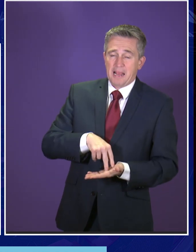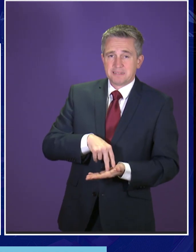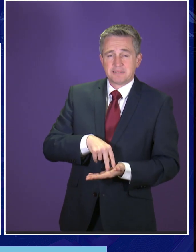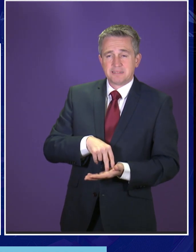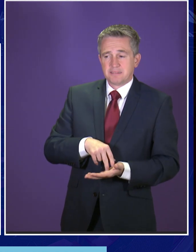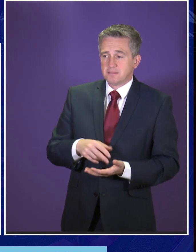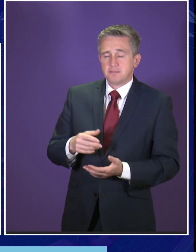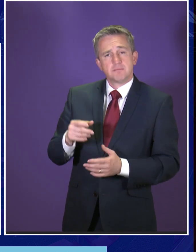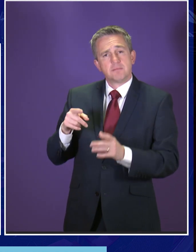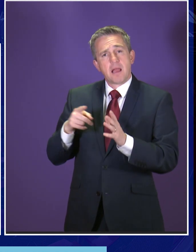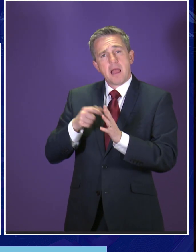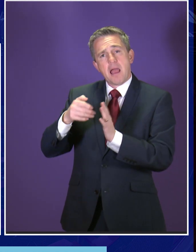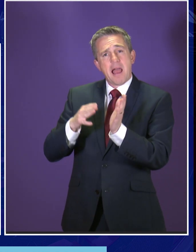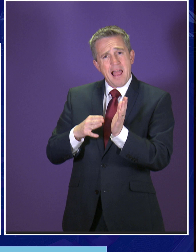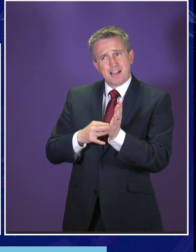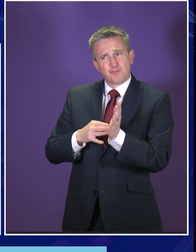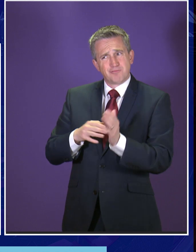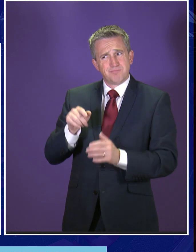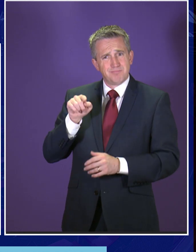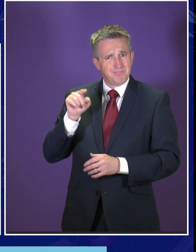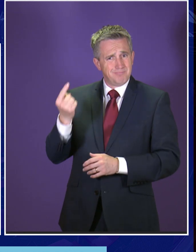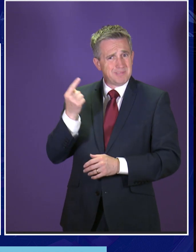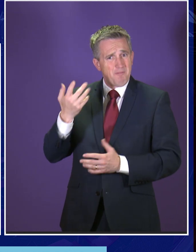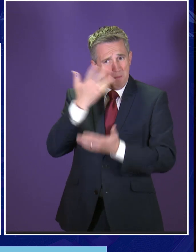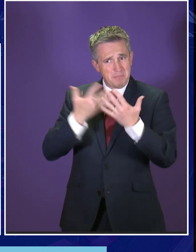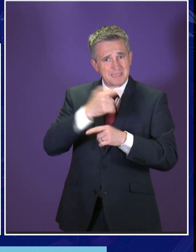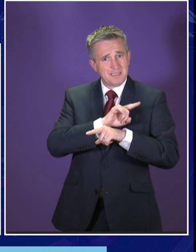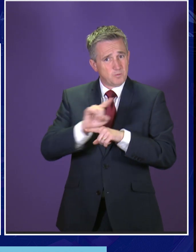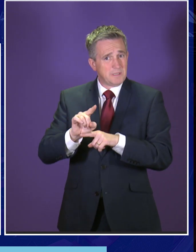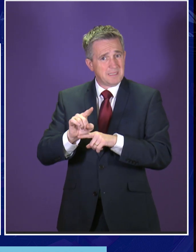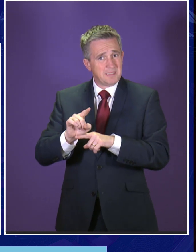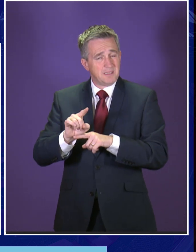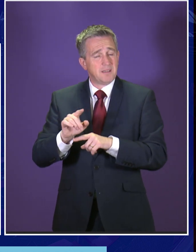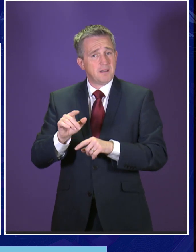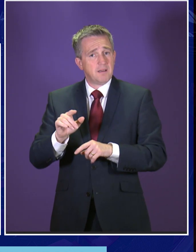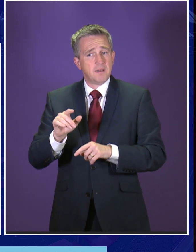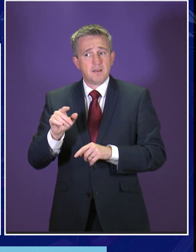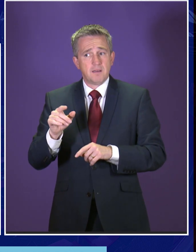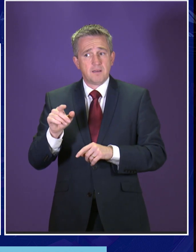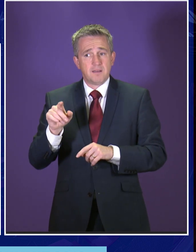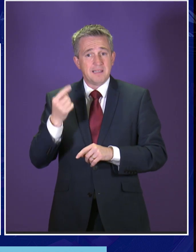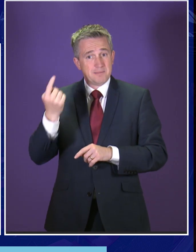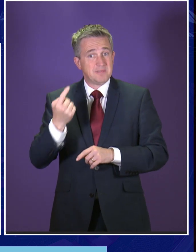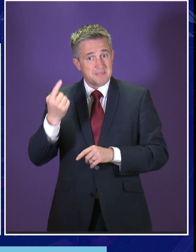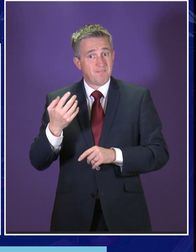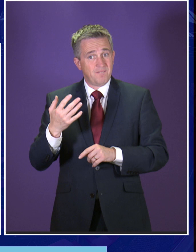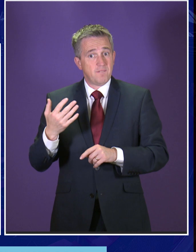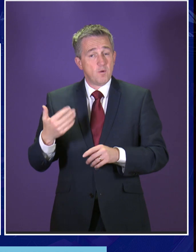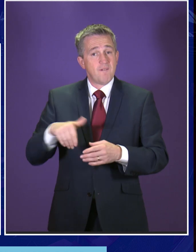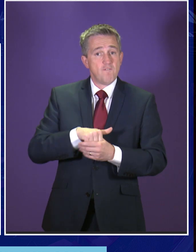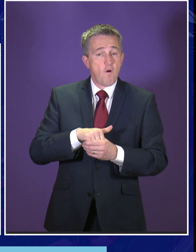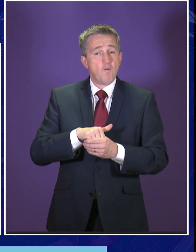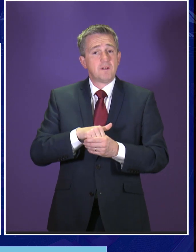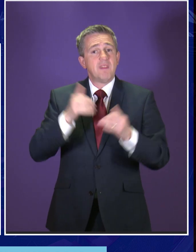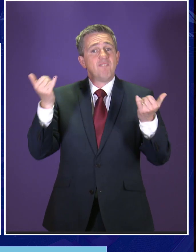don't. Akram's had quite a week. He was in a monumental performance at the